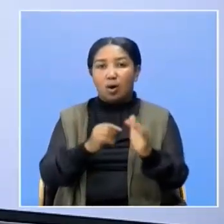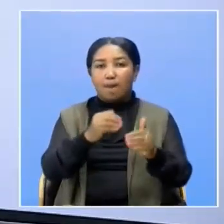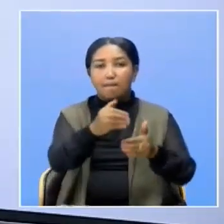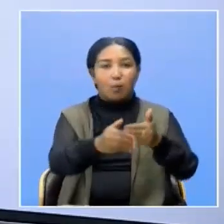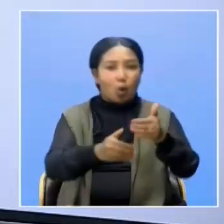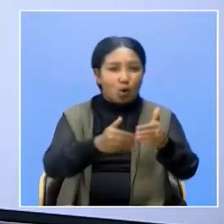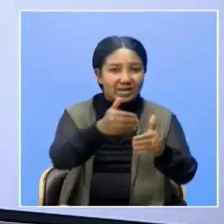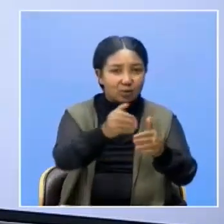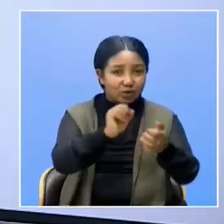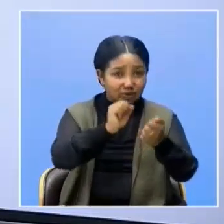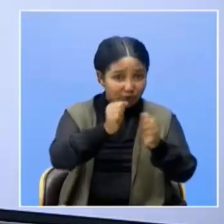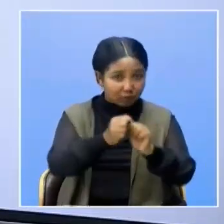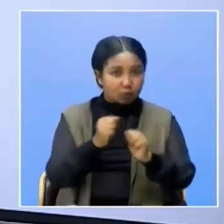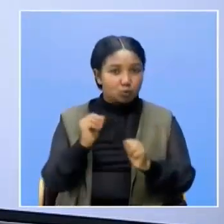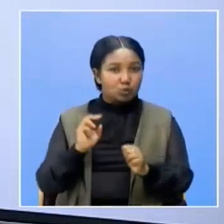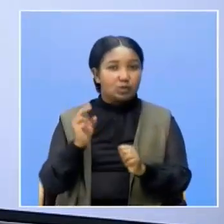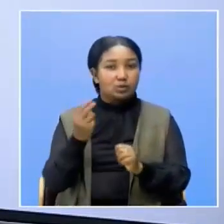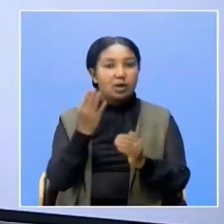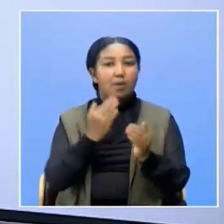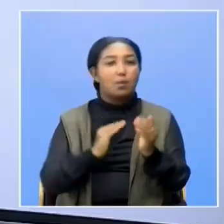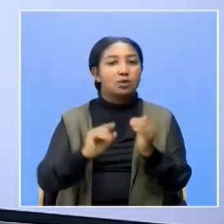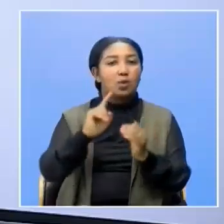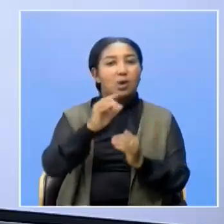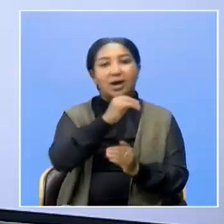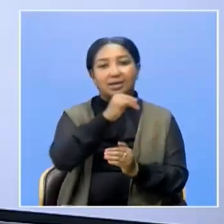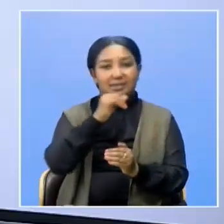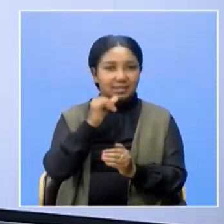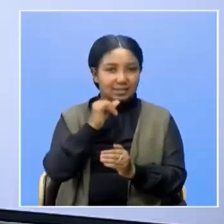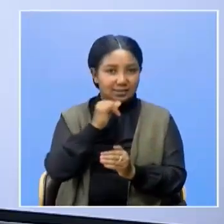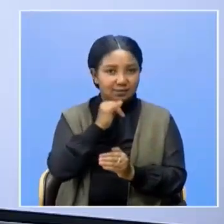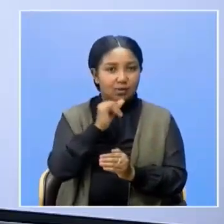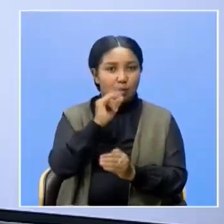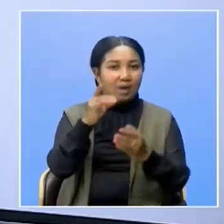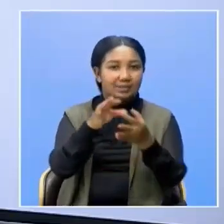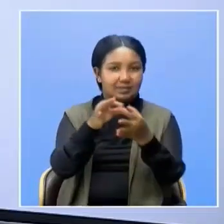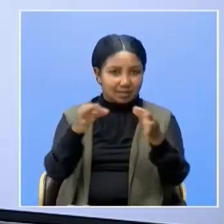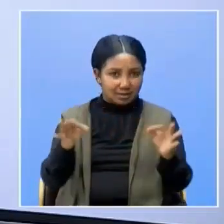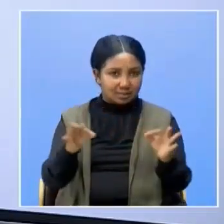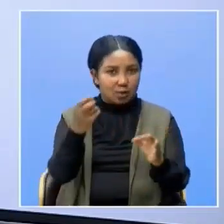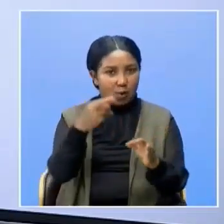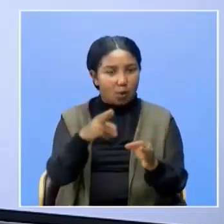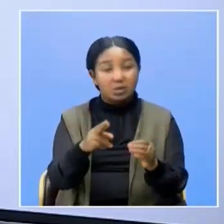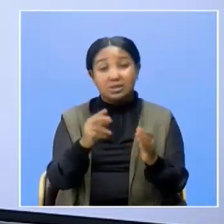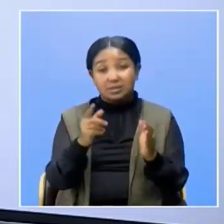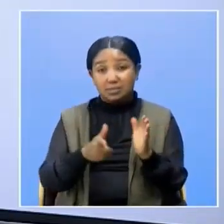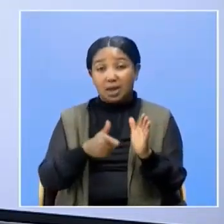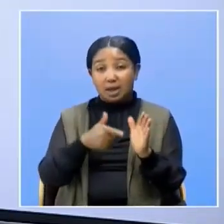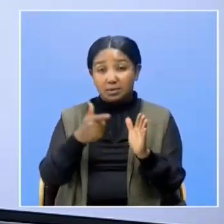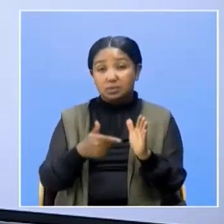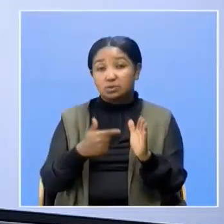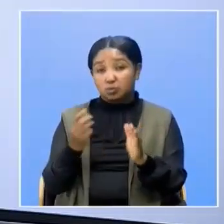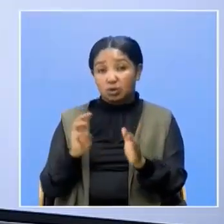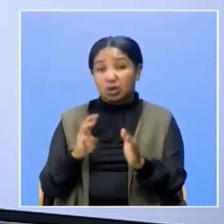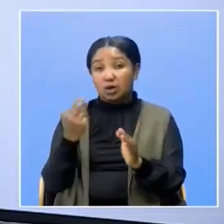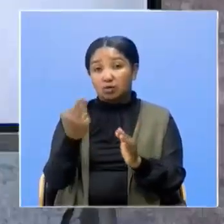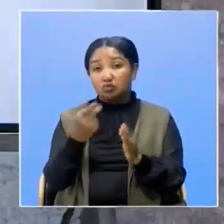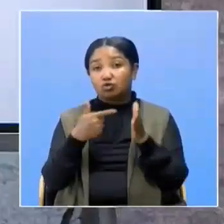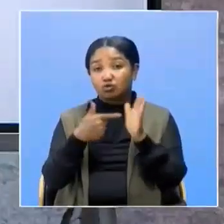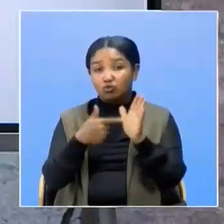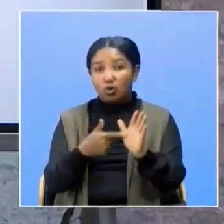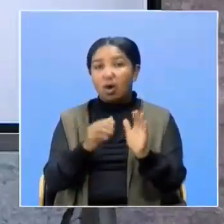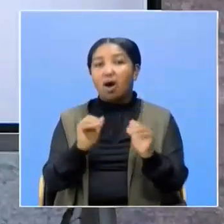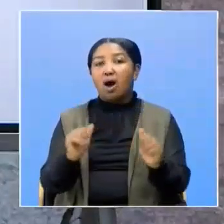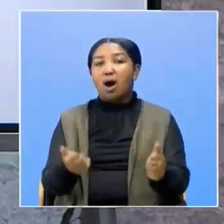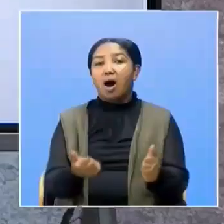or a change, we use more than one adjectives in one sentence. Or sometimes we can also show